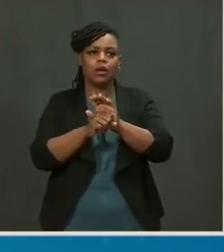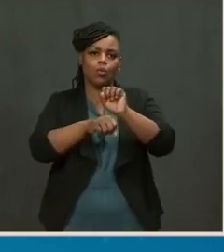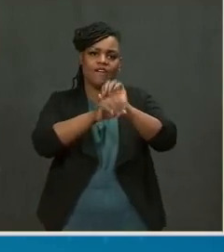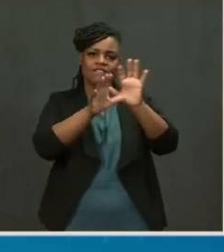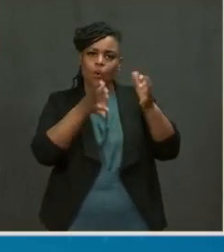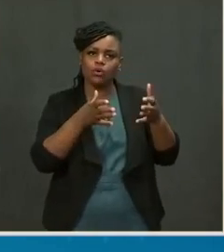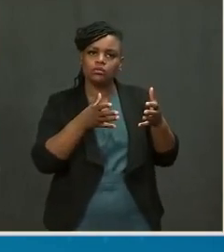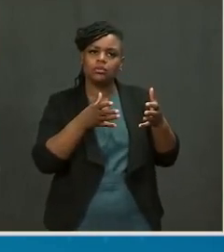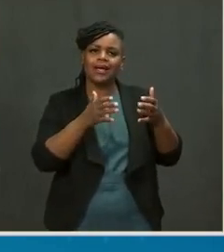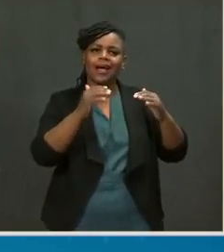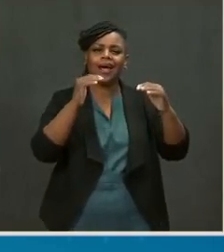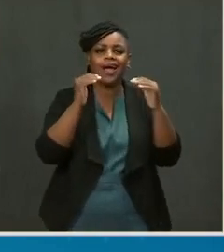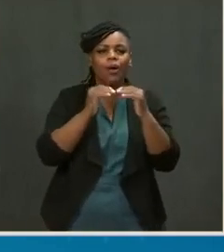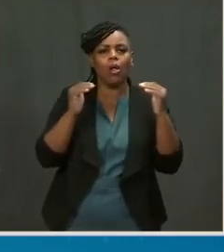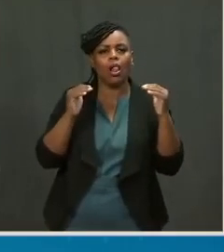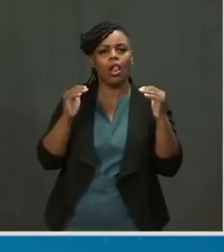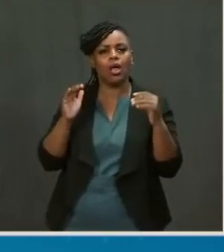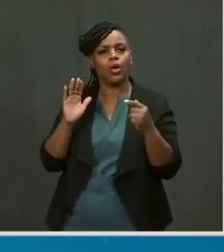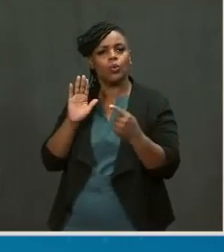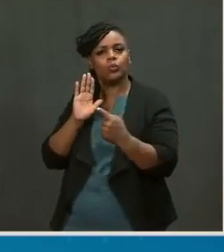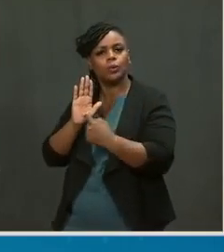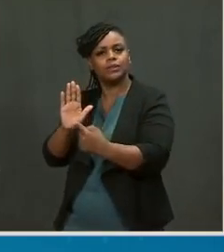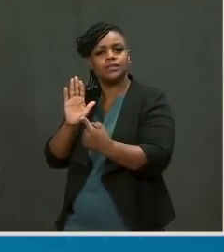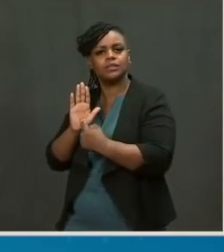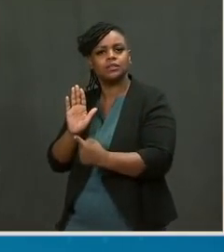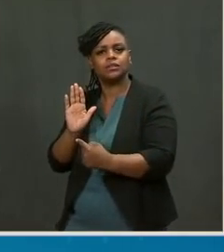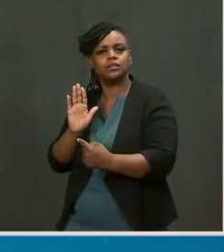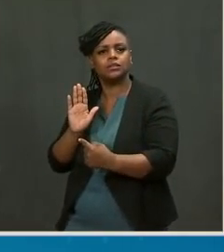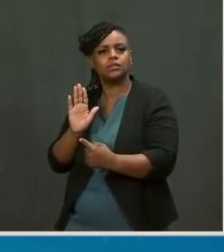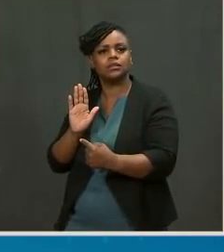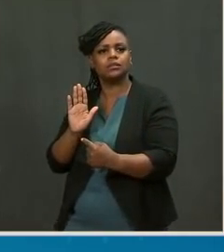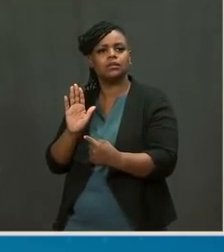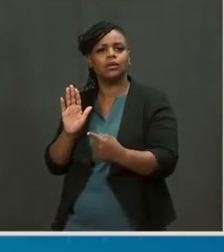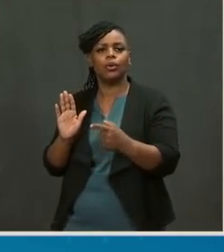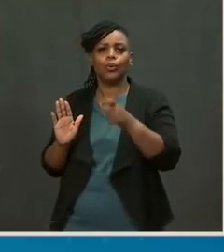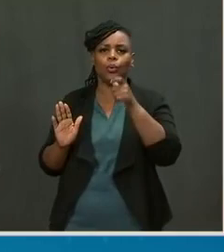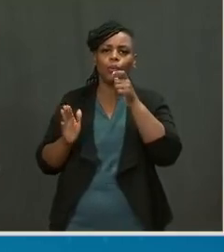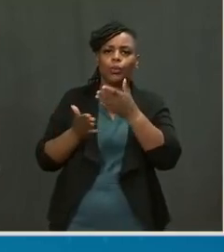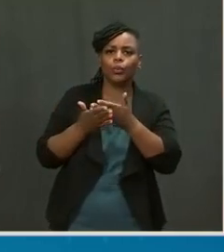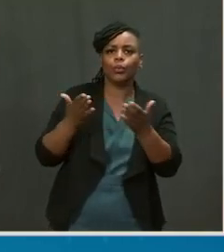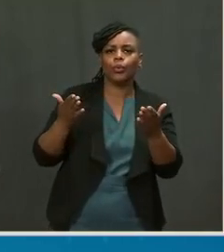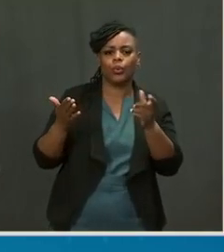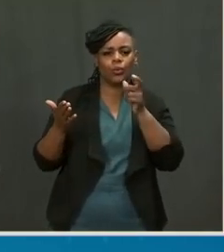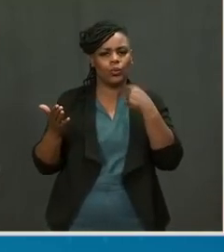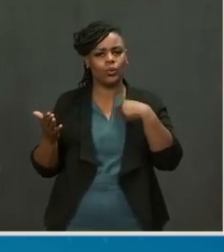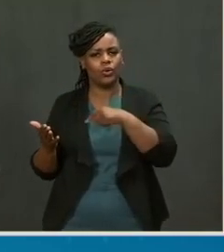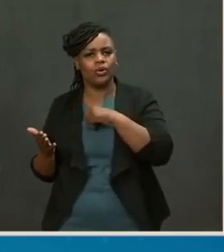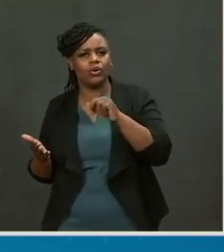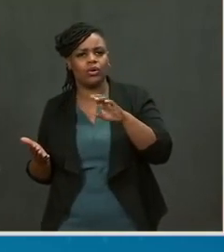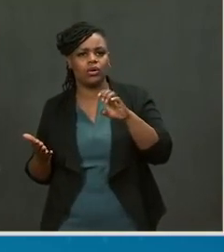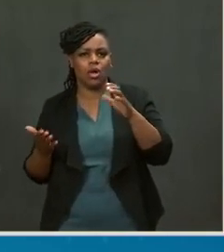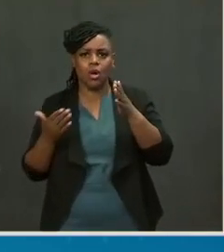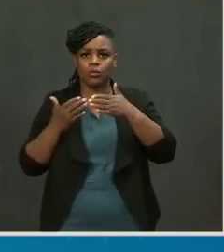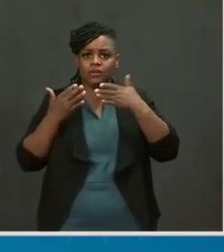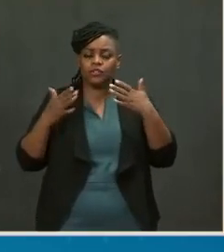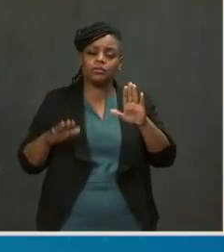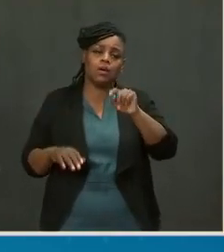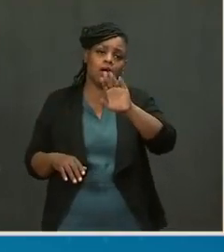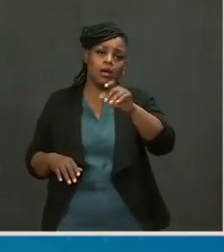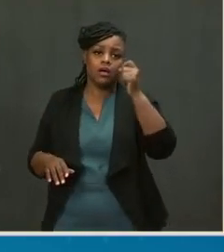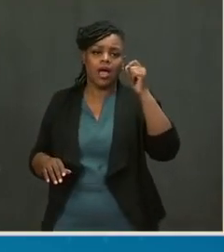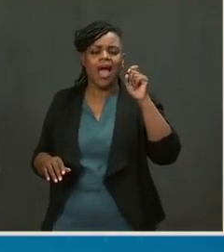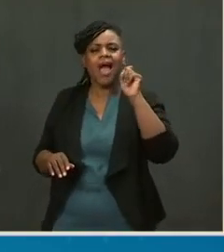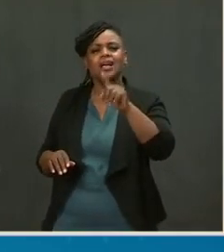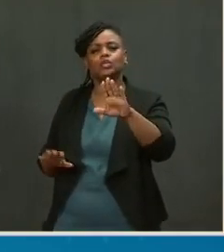who we are. And I'll close with just a little bit of trivia. Did anybody know, do y'all know that